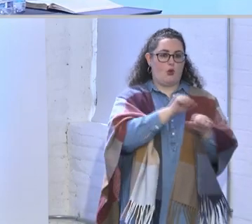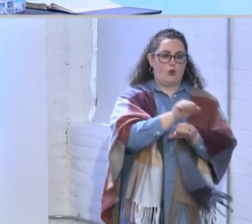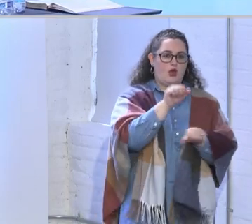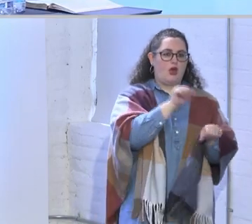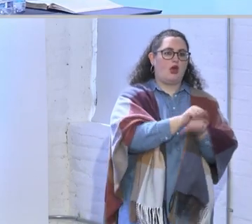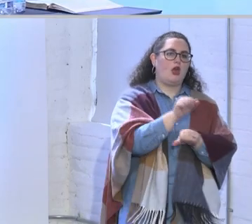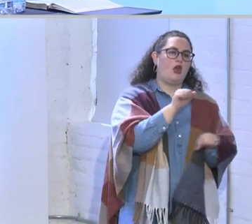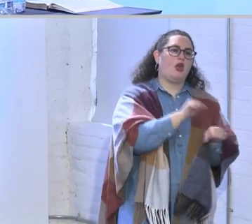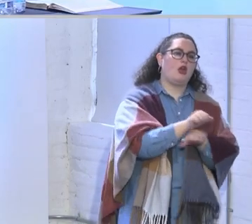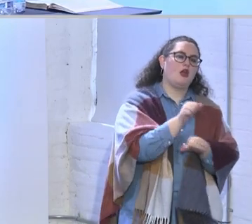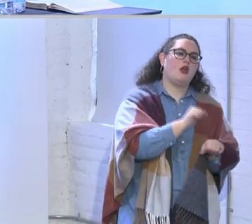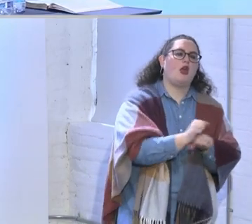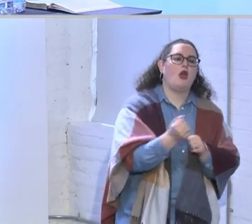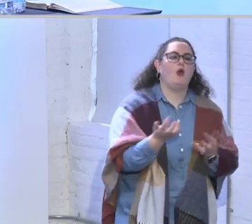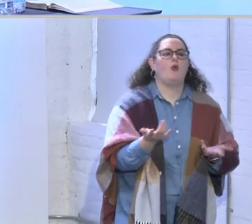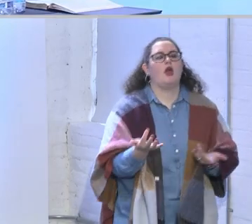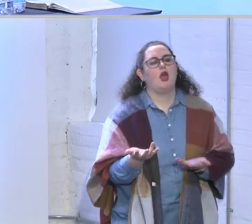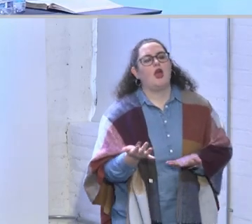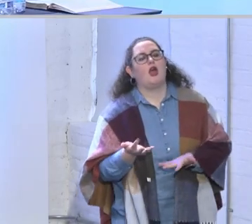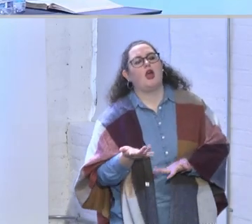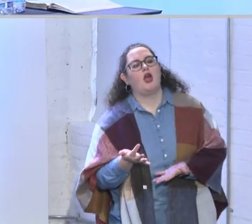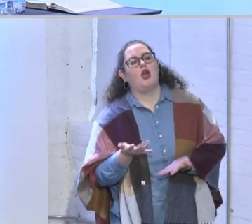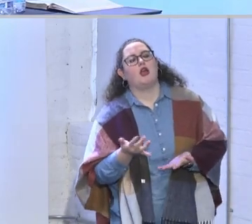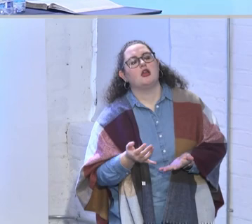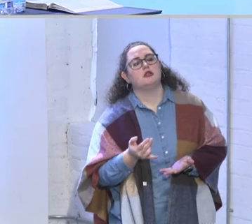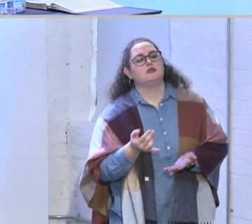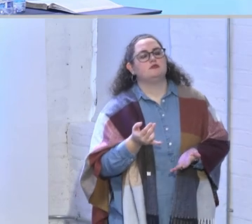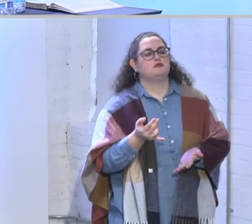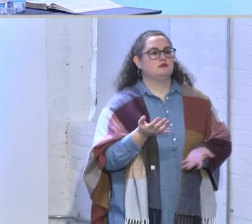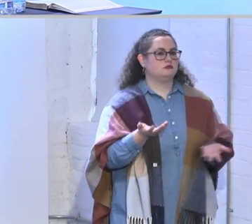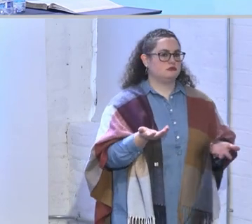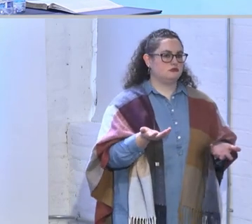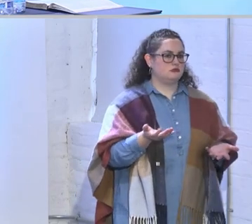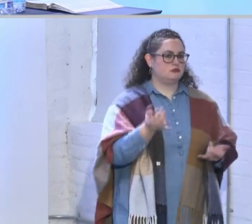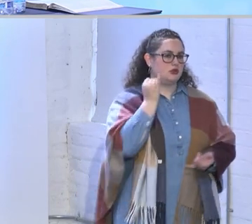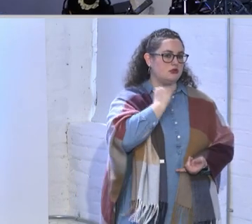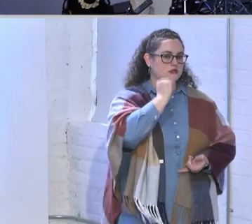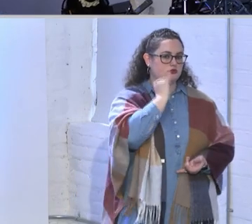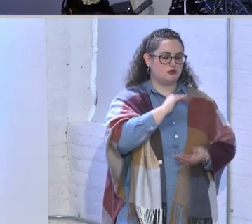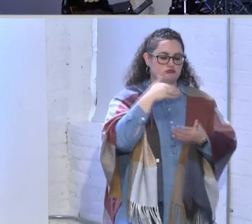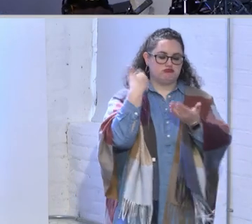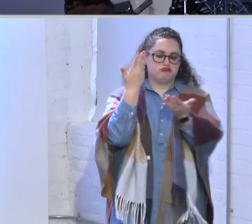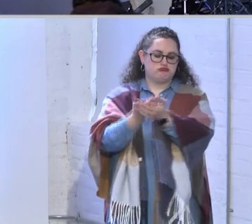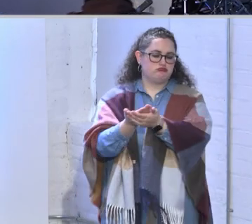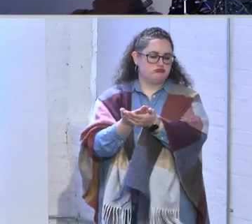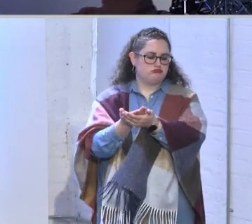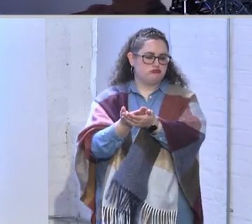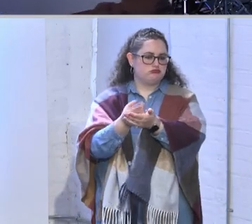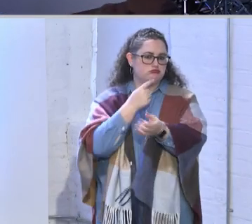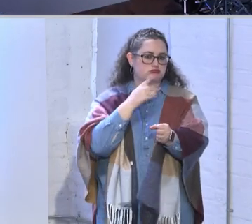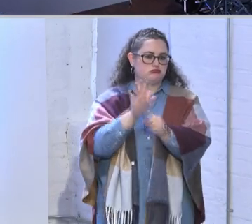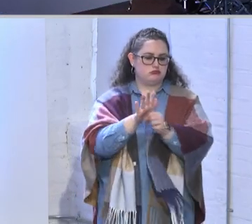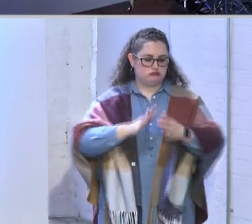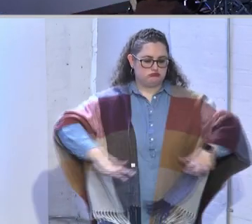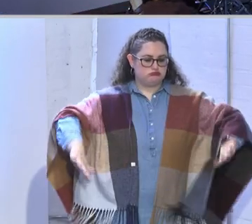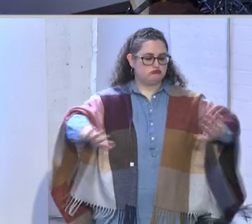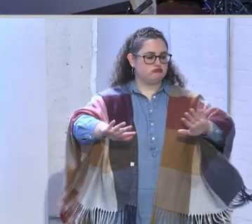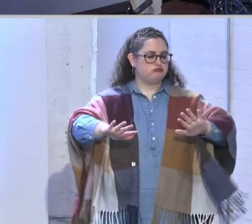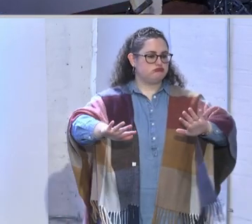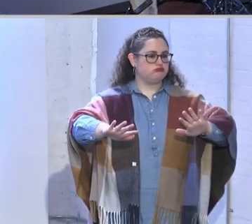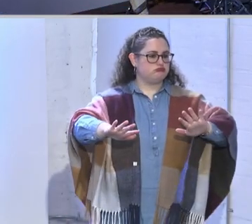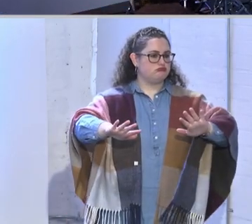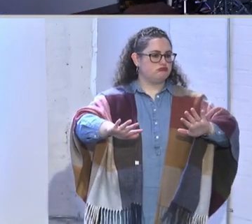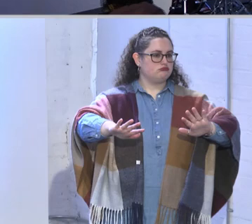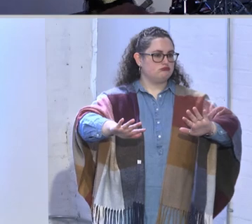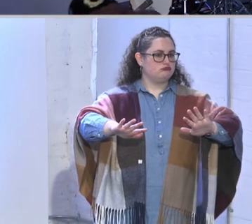he waited, and he worked. Now it's time for Israel to go into the promised land. They're on the east side of the Jordan River, and they're getting